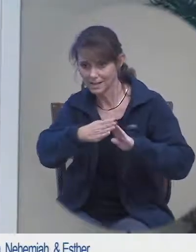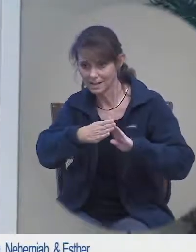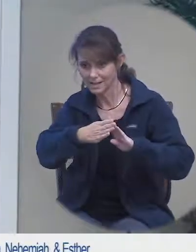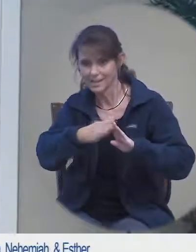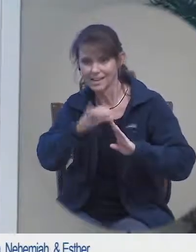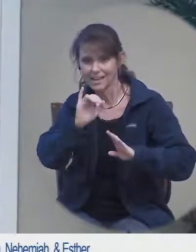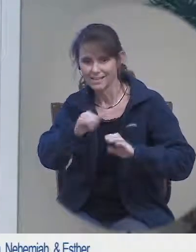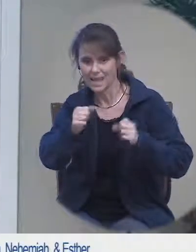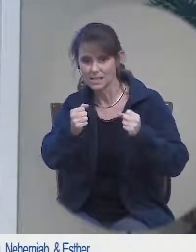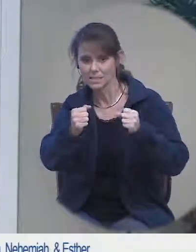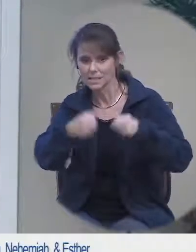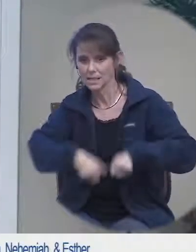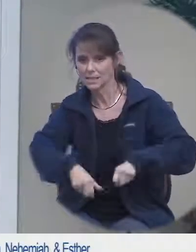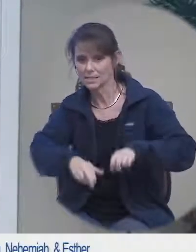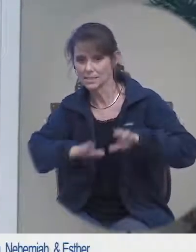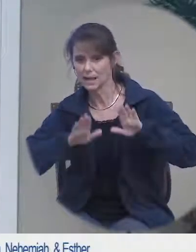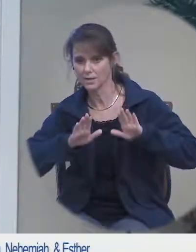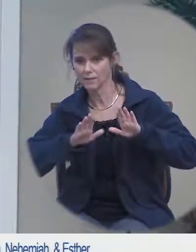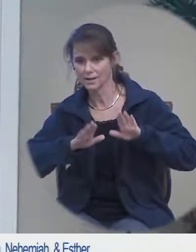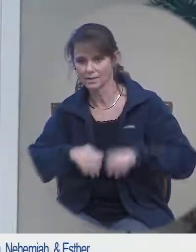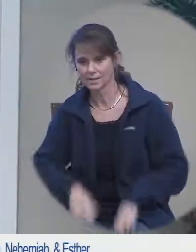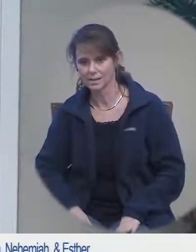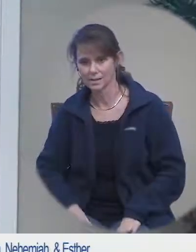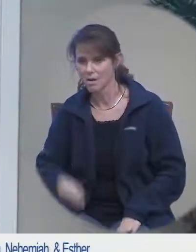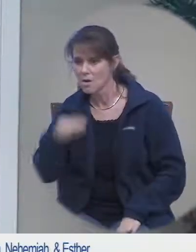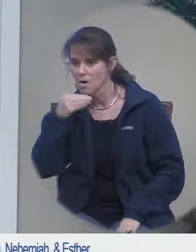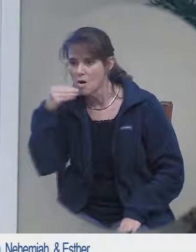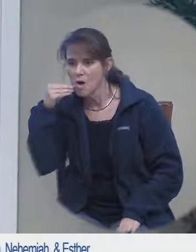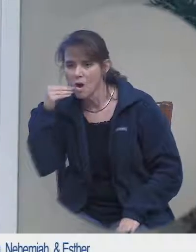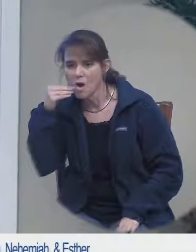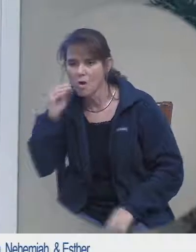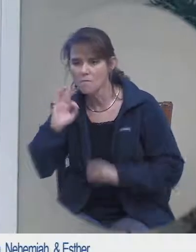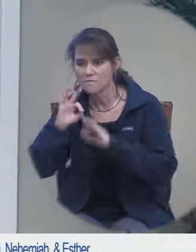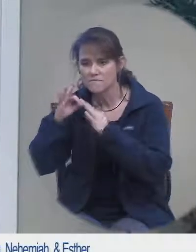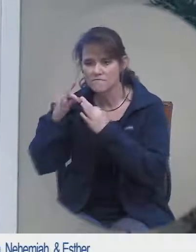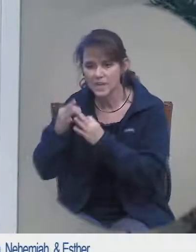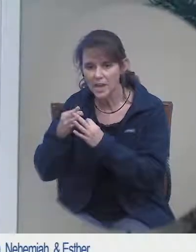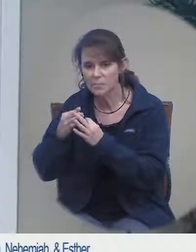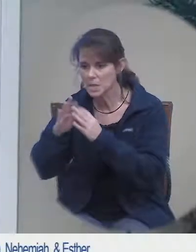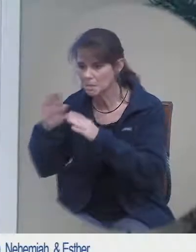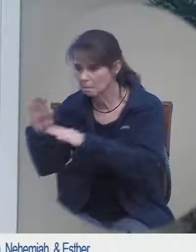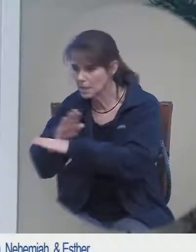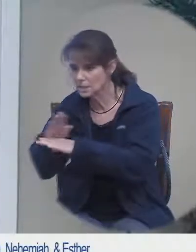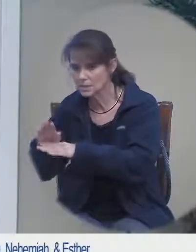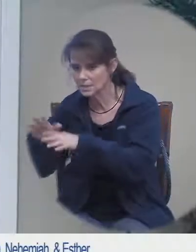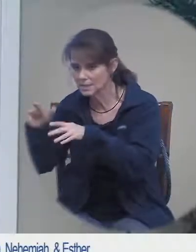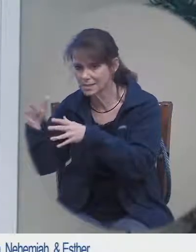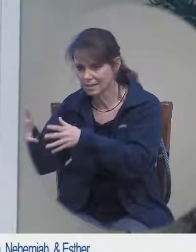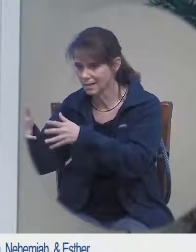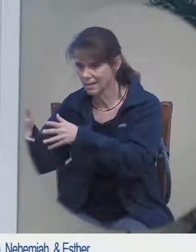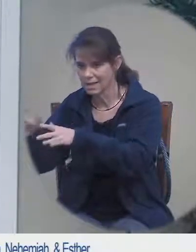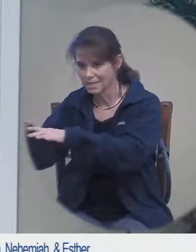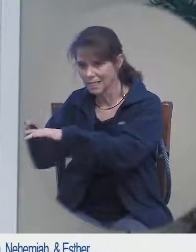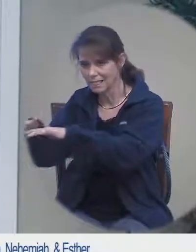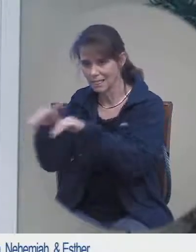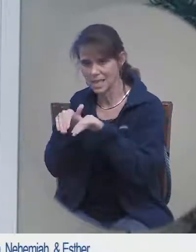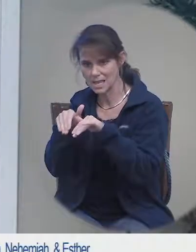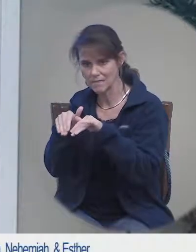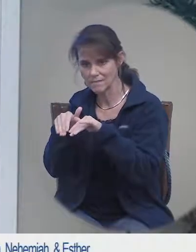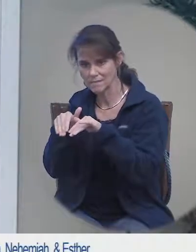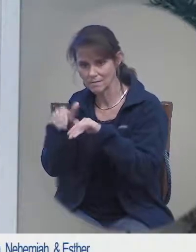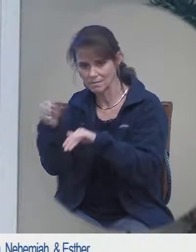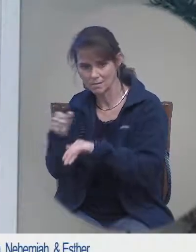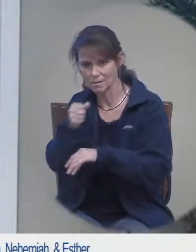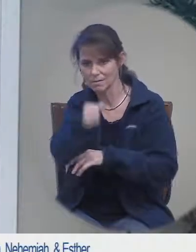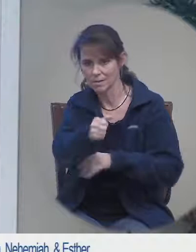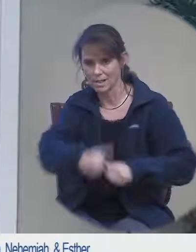decision to leave homes and families and businesses and reoccupy Jerusalem, it was meant to be a sacrifice, and the